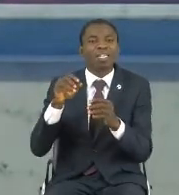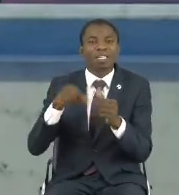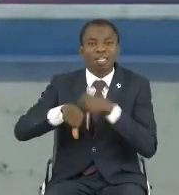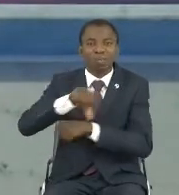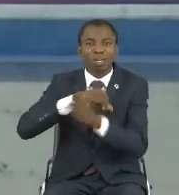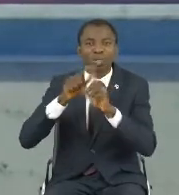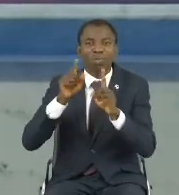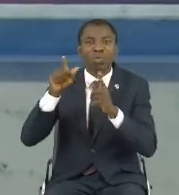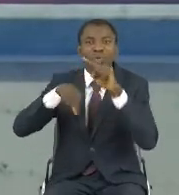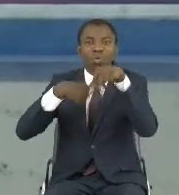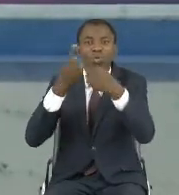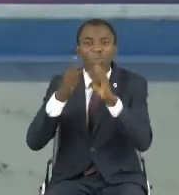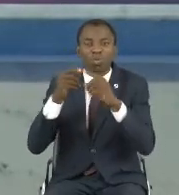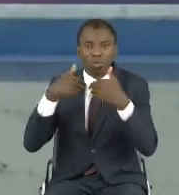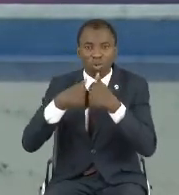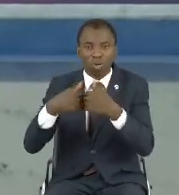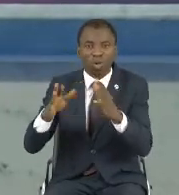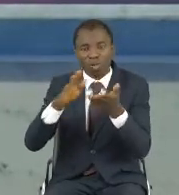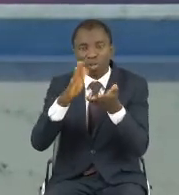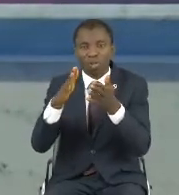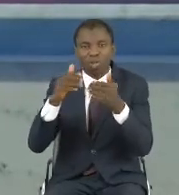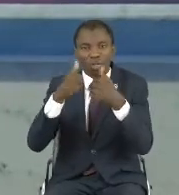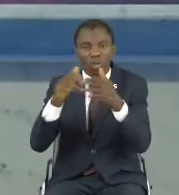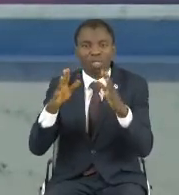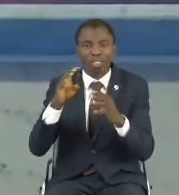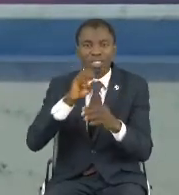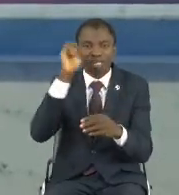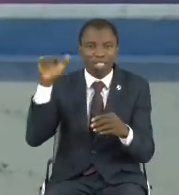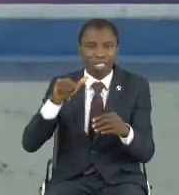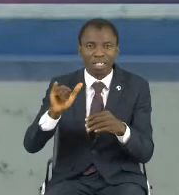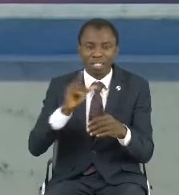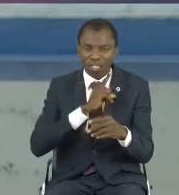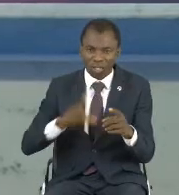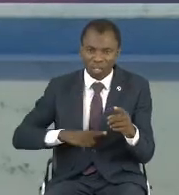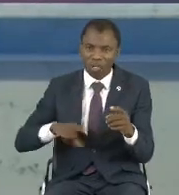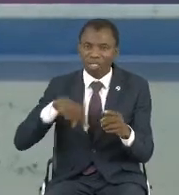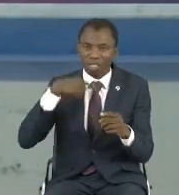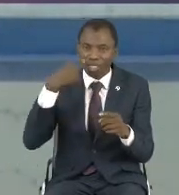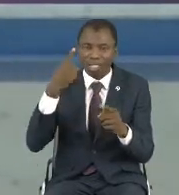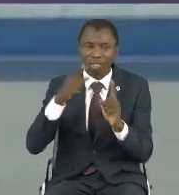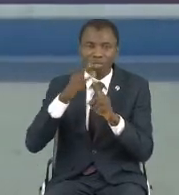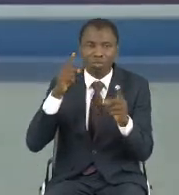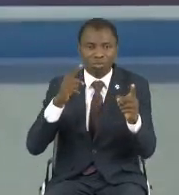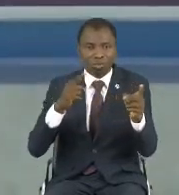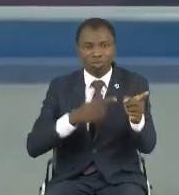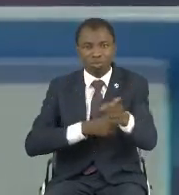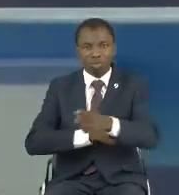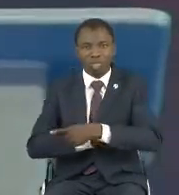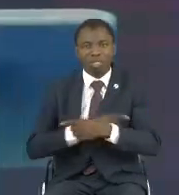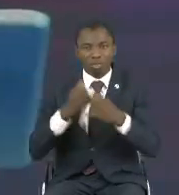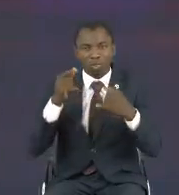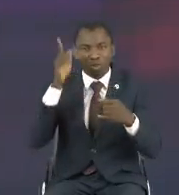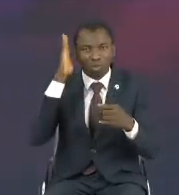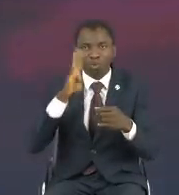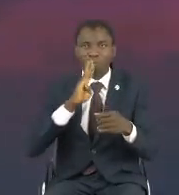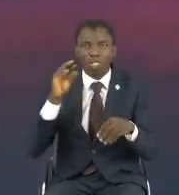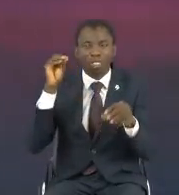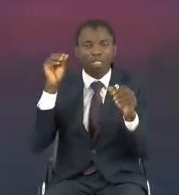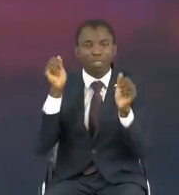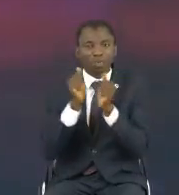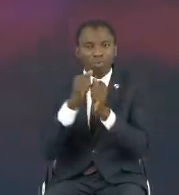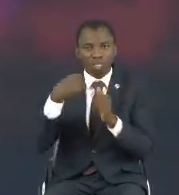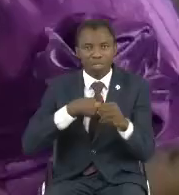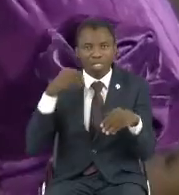eternity, the Lord said, today you will be with me in